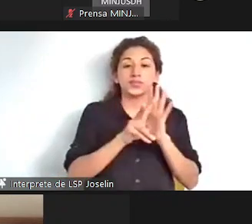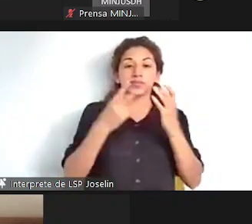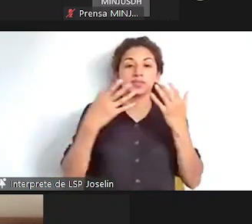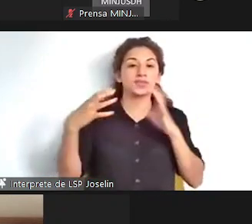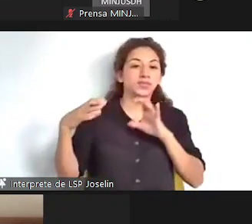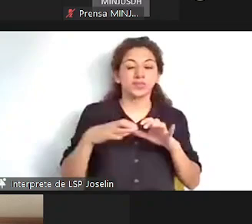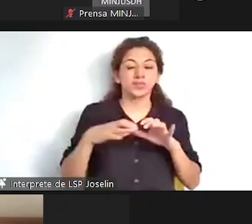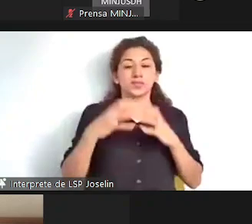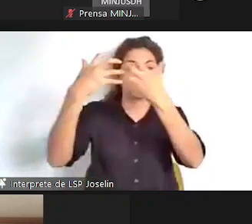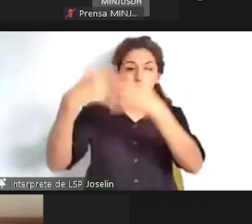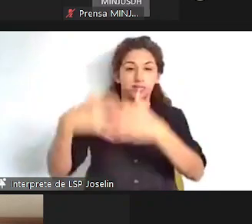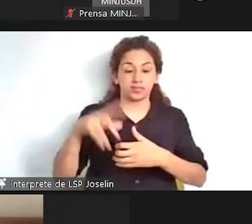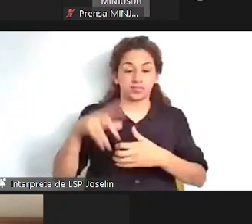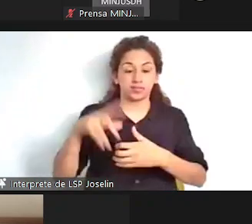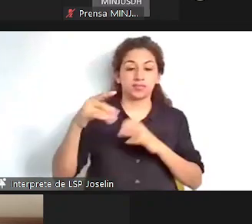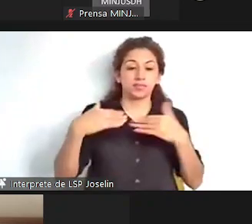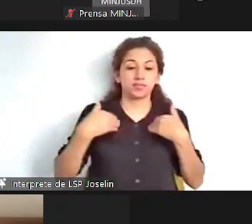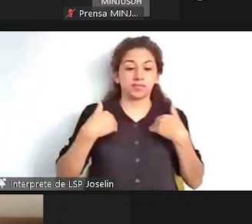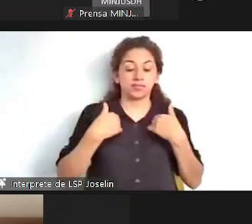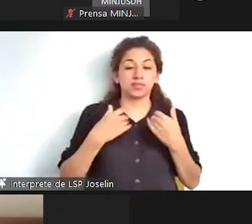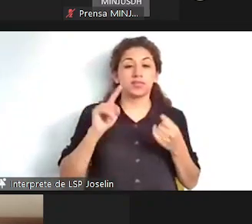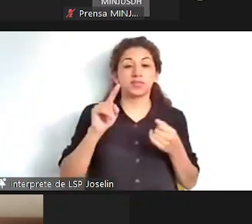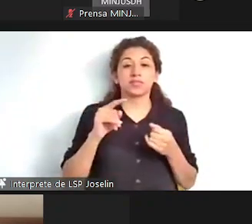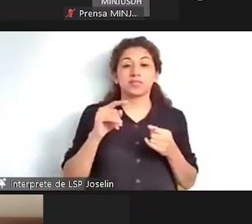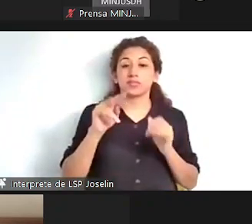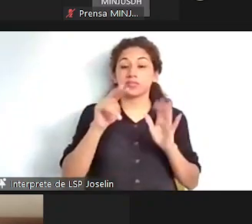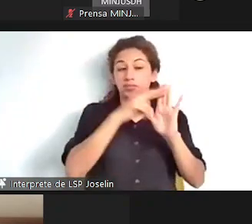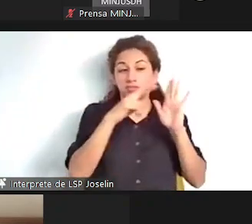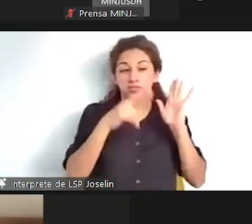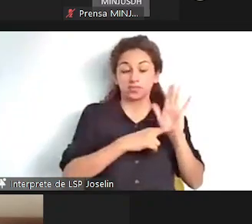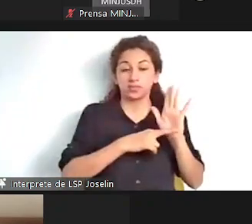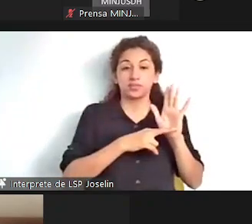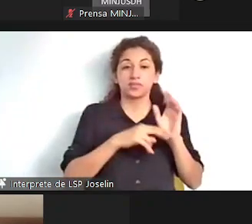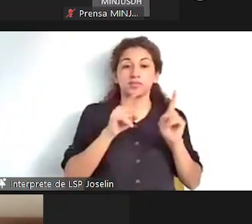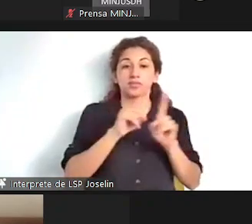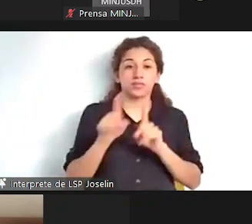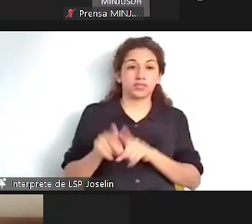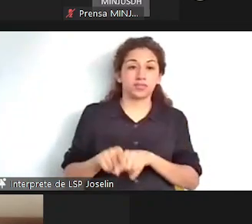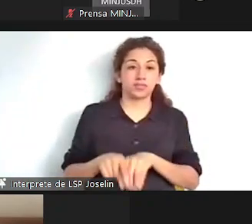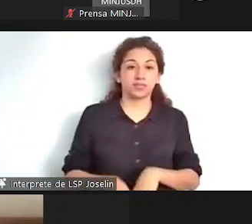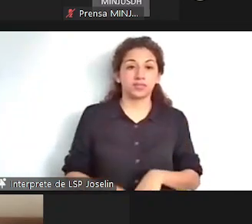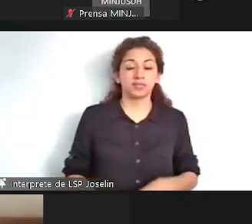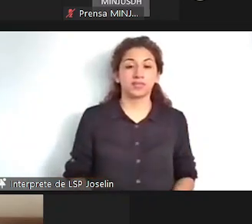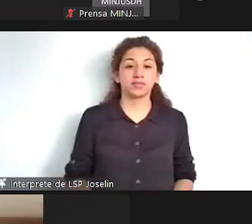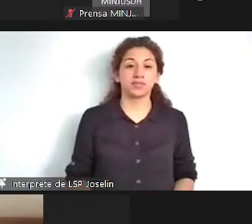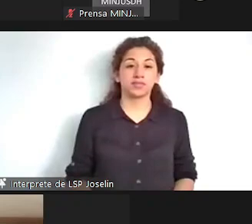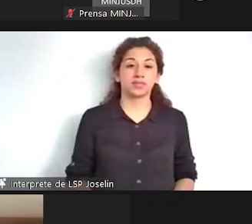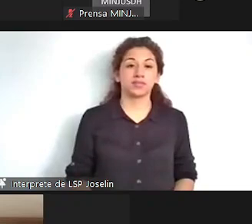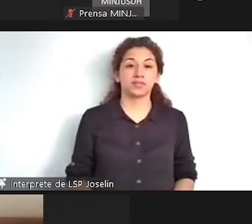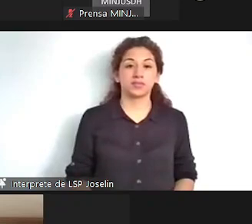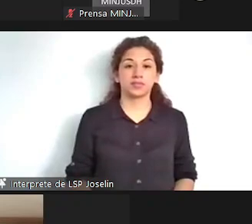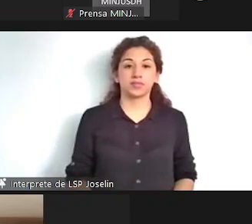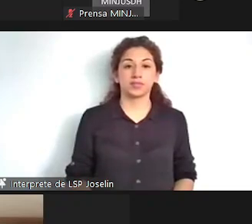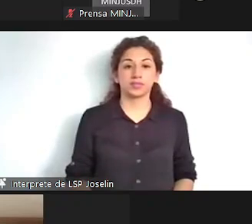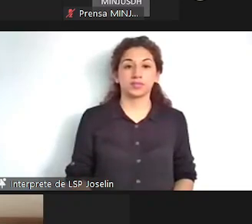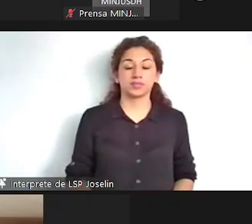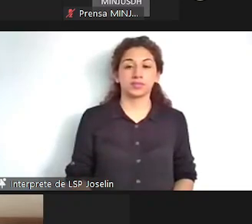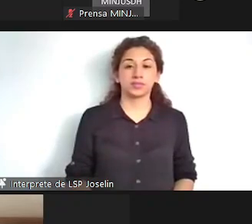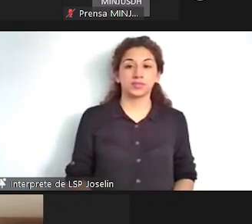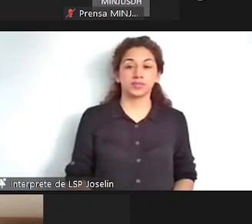the best goodwill of the business is to comply with the current legislation